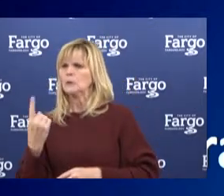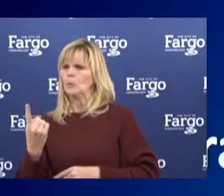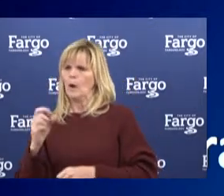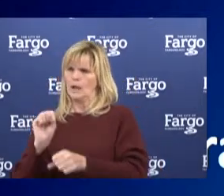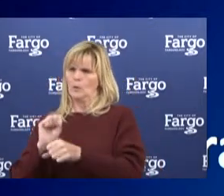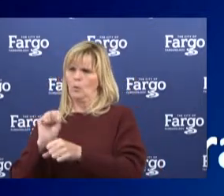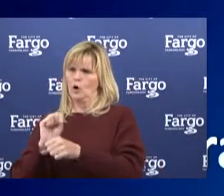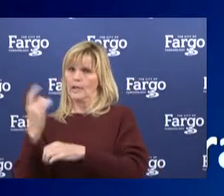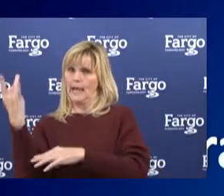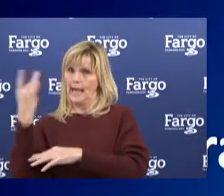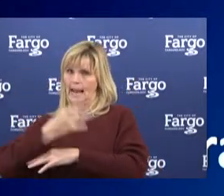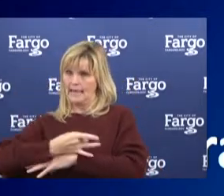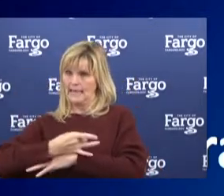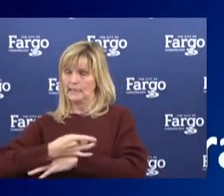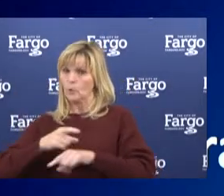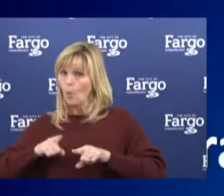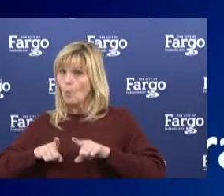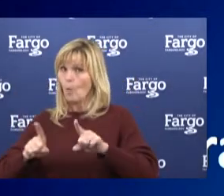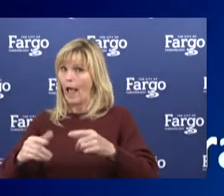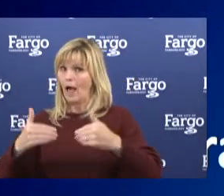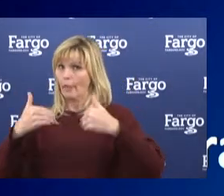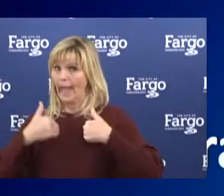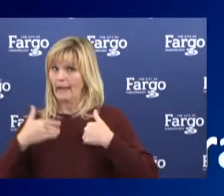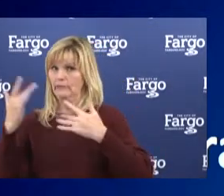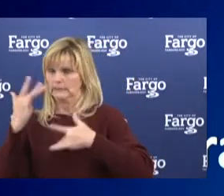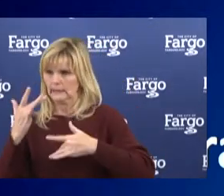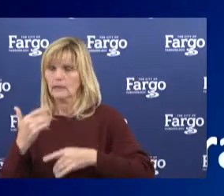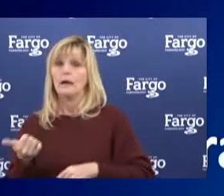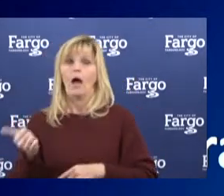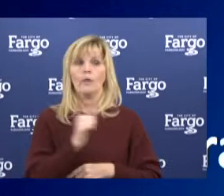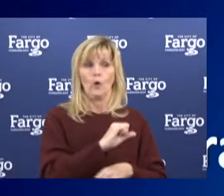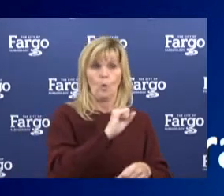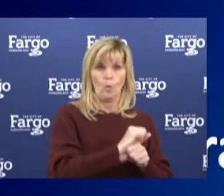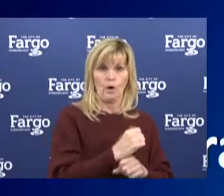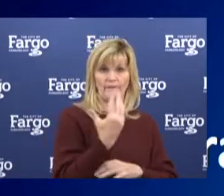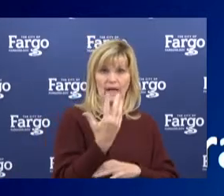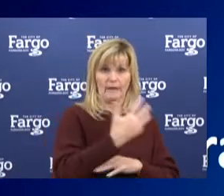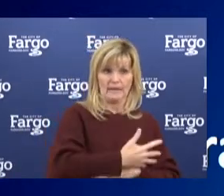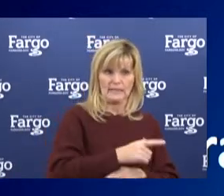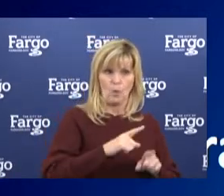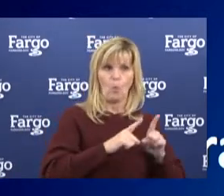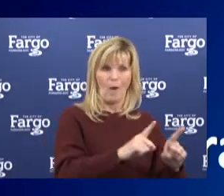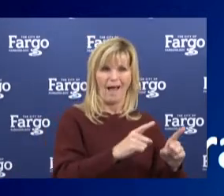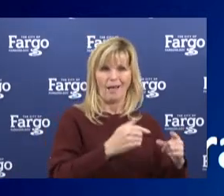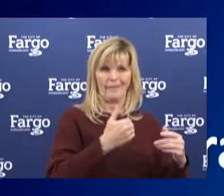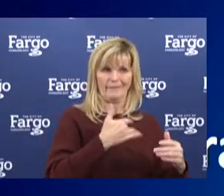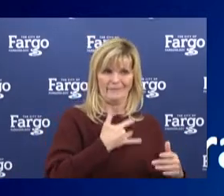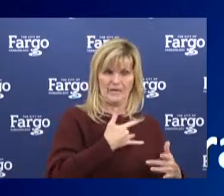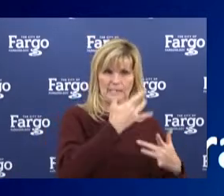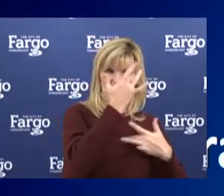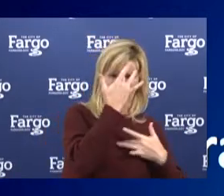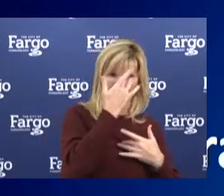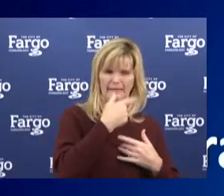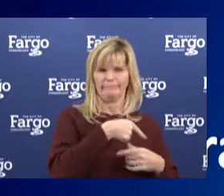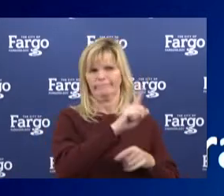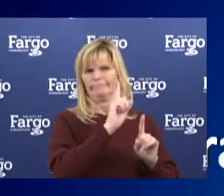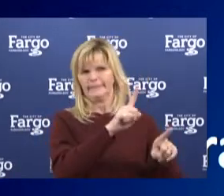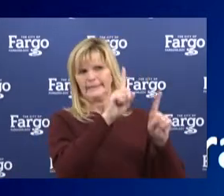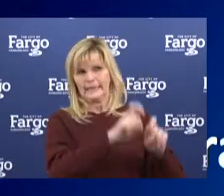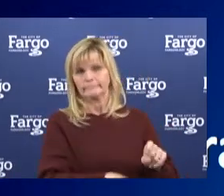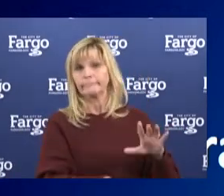working 8 days while symptomatic, the other one working 5 days while symptomatic. They eventually got tested and were found to be